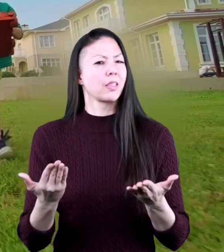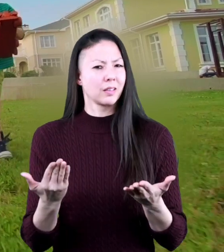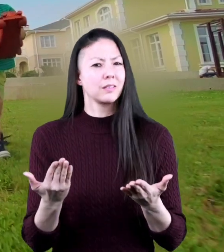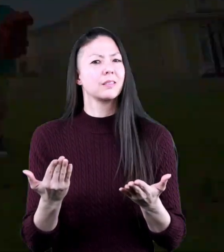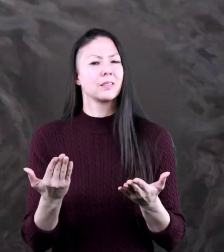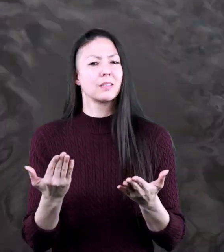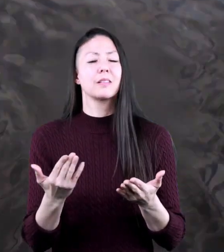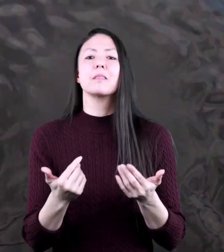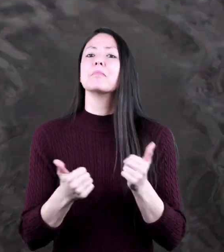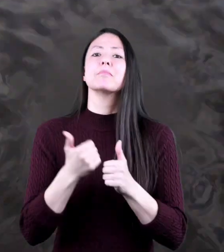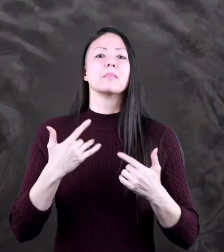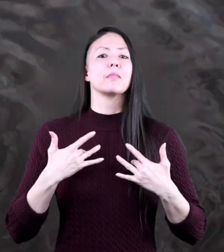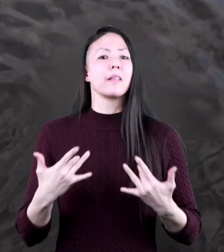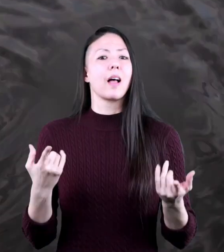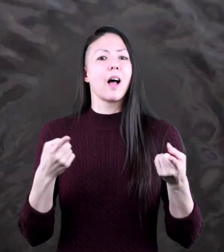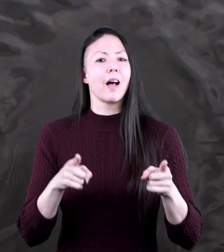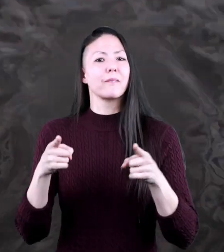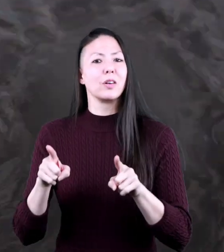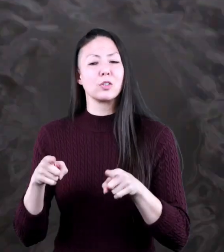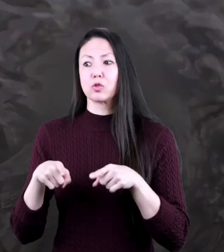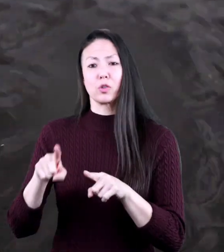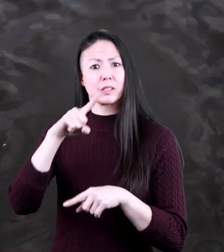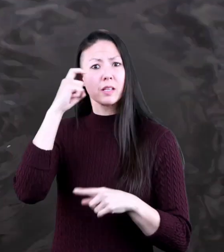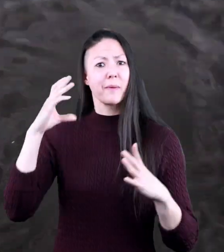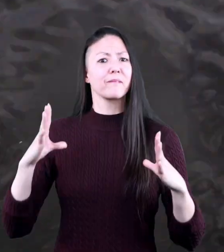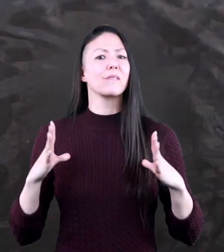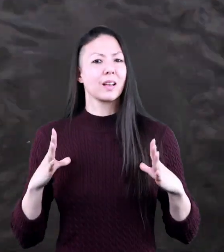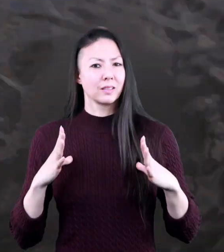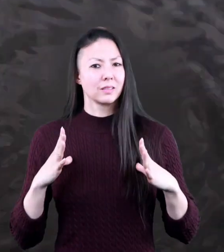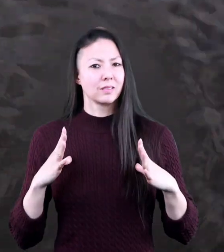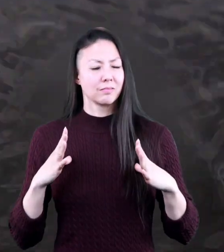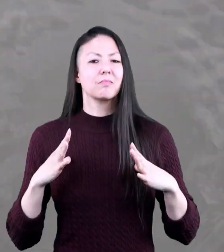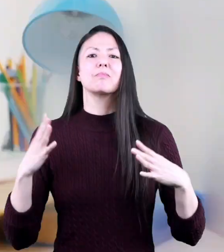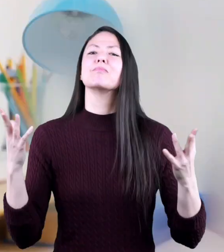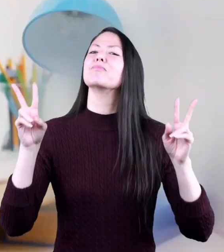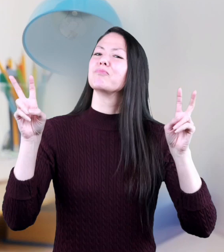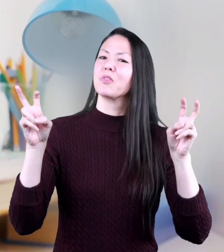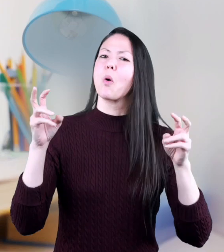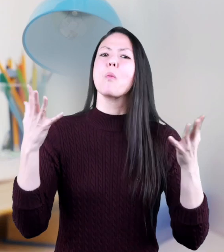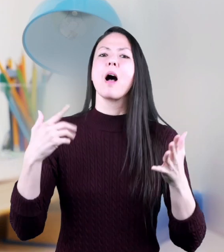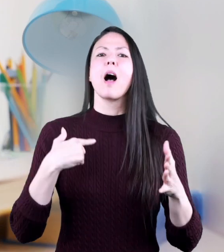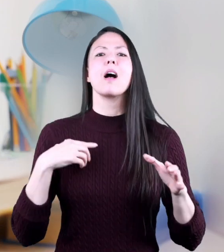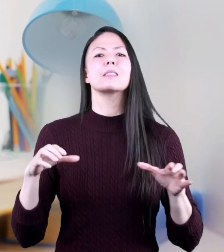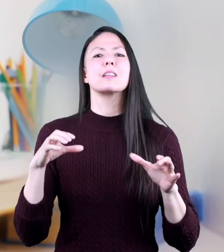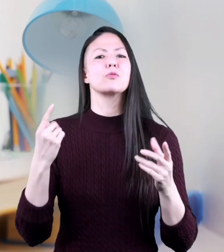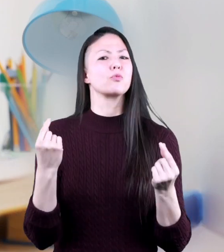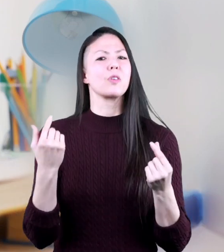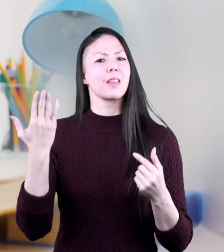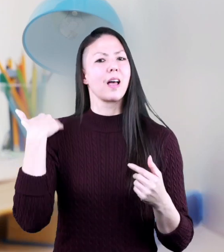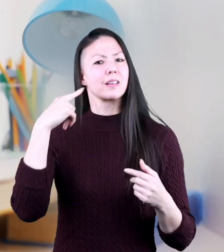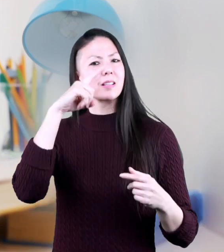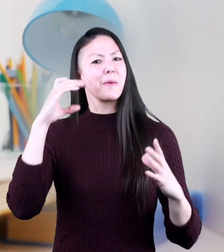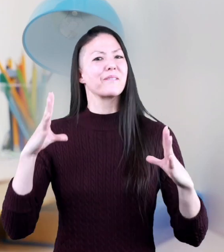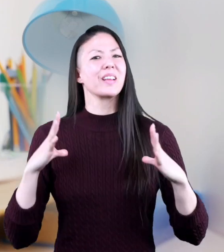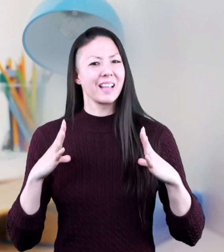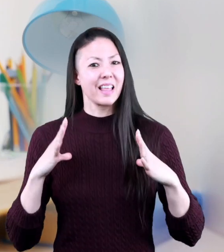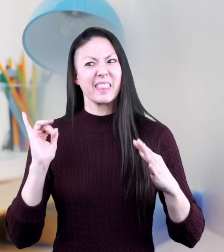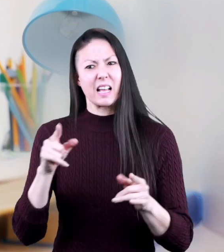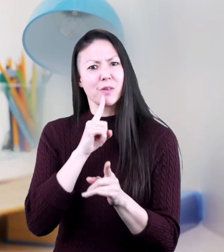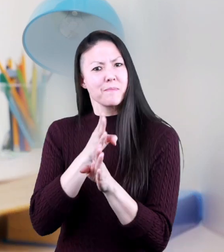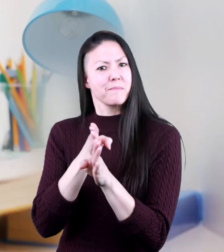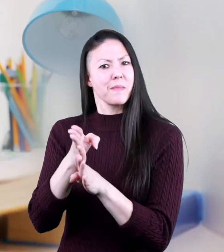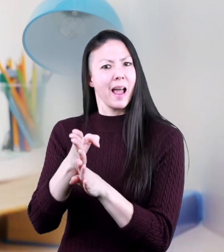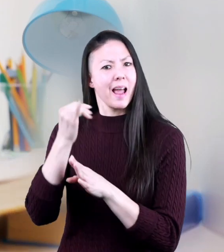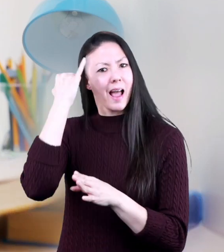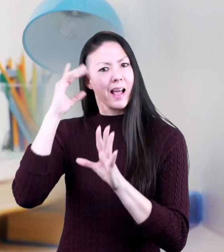though. All of those events happened during your summer vacation. That's why what I did during my summer